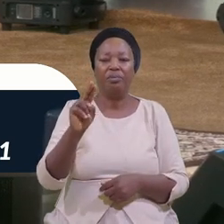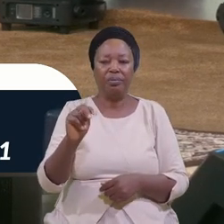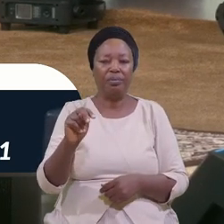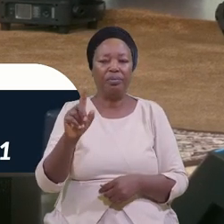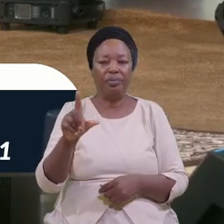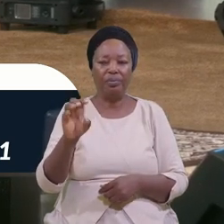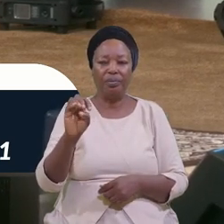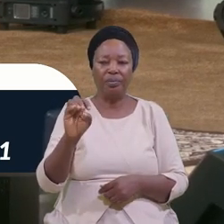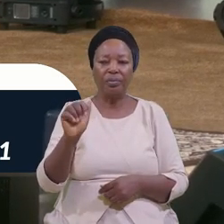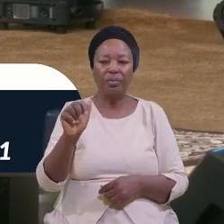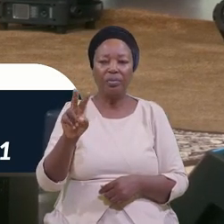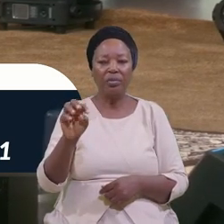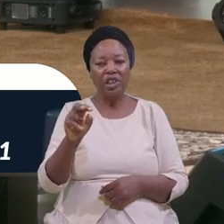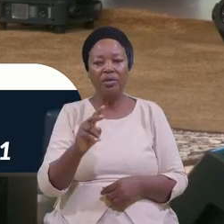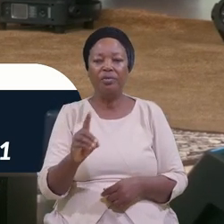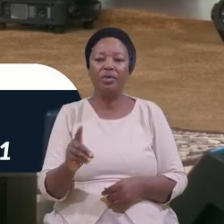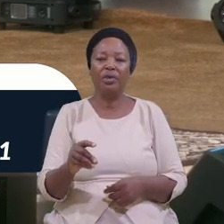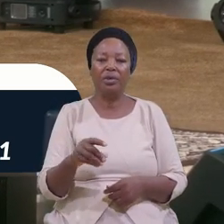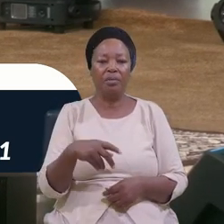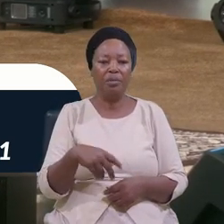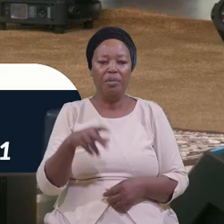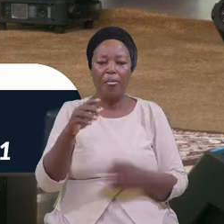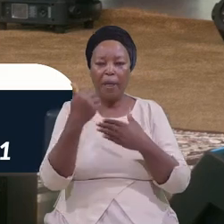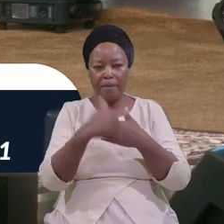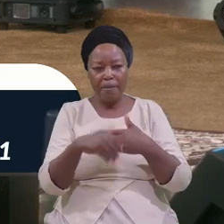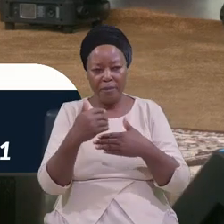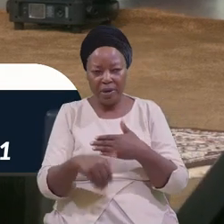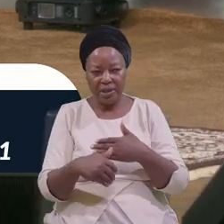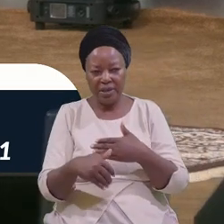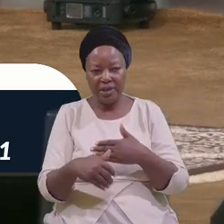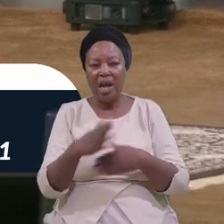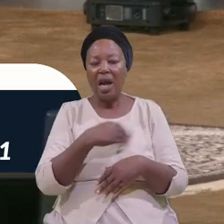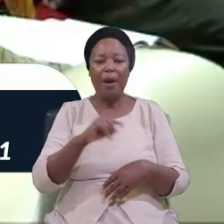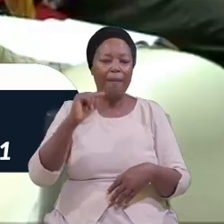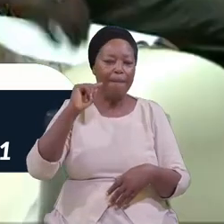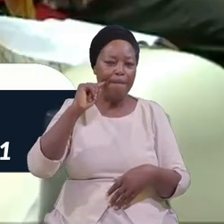bread and bitter herbs. Unleavened bread